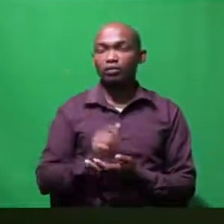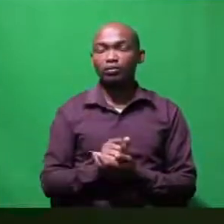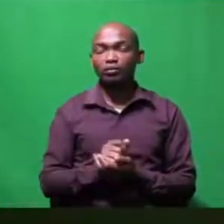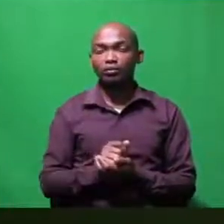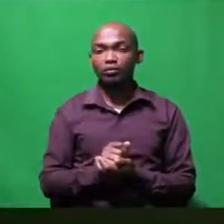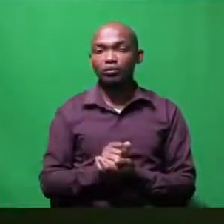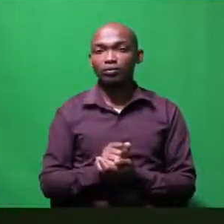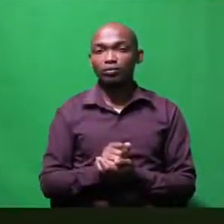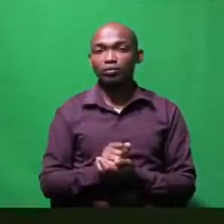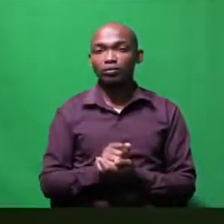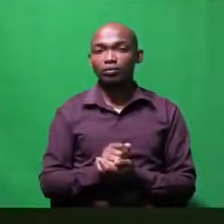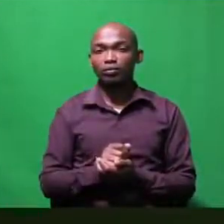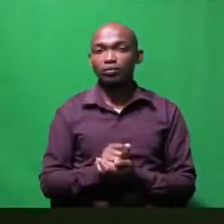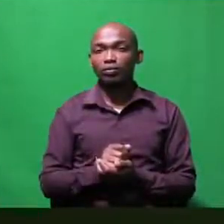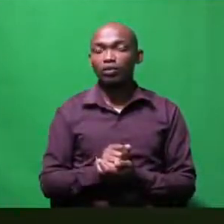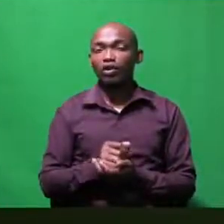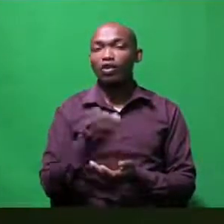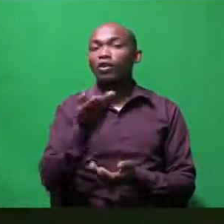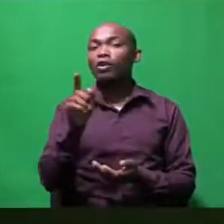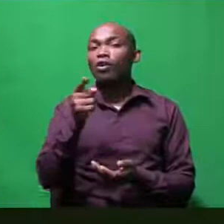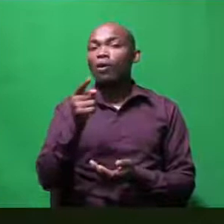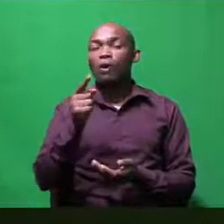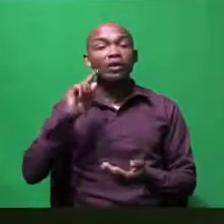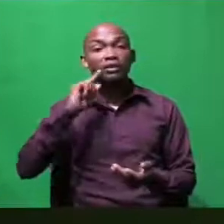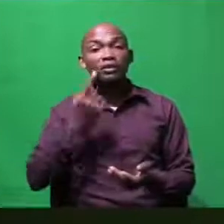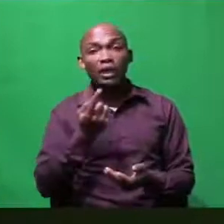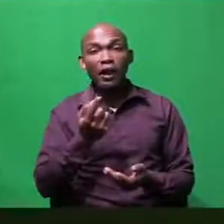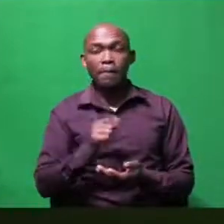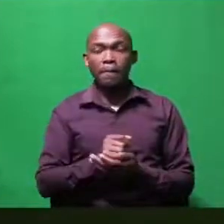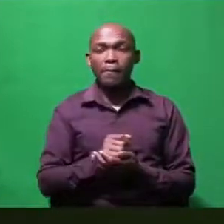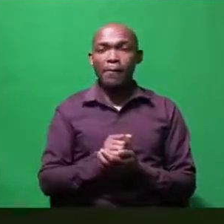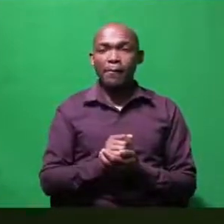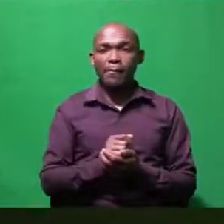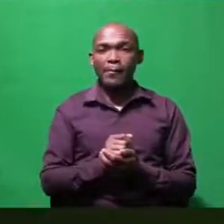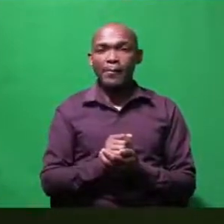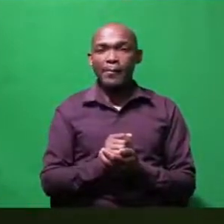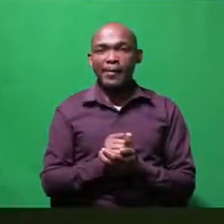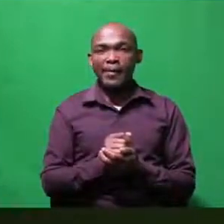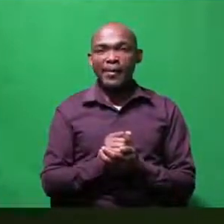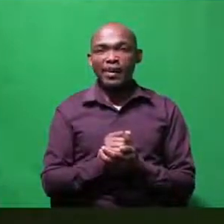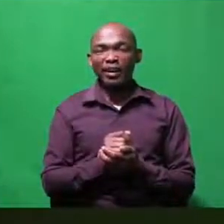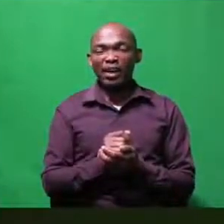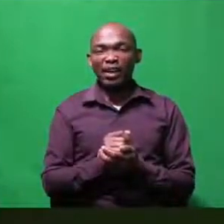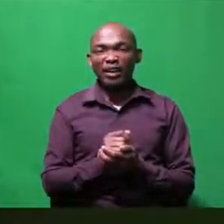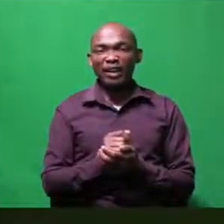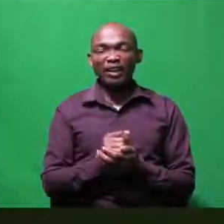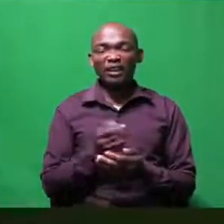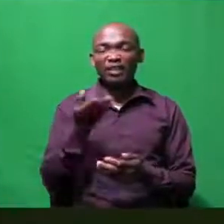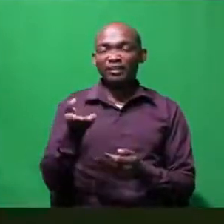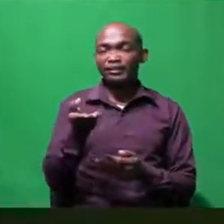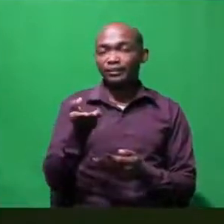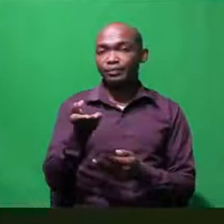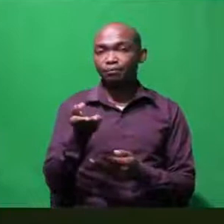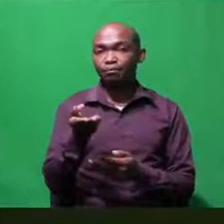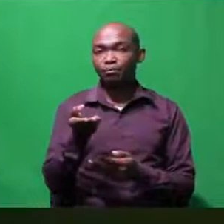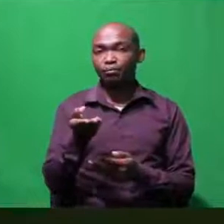What is rock? Who can try? Rock is aggregated.